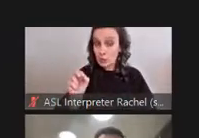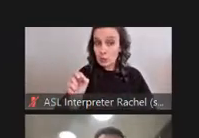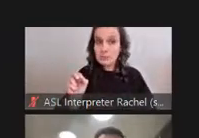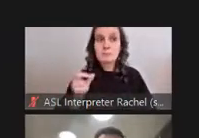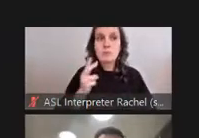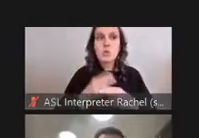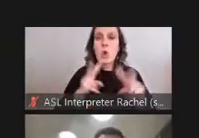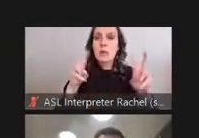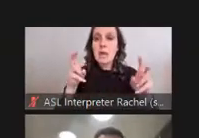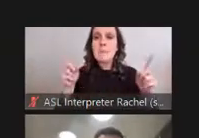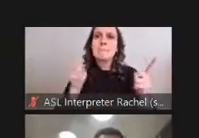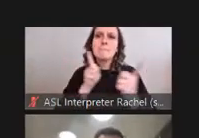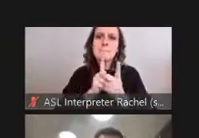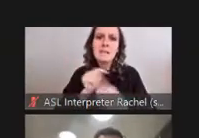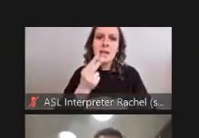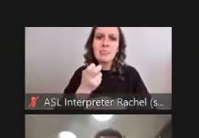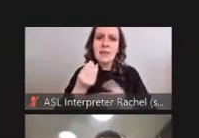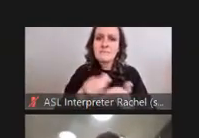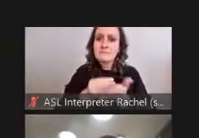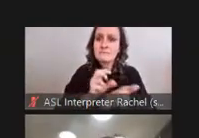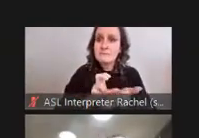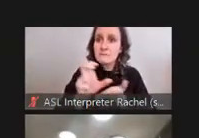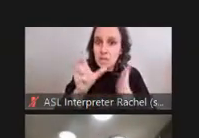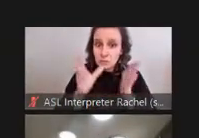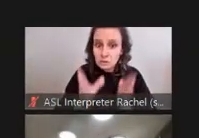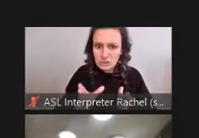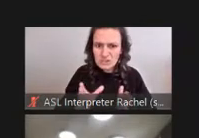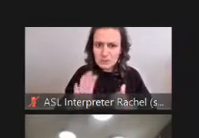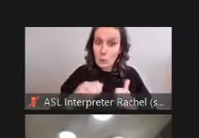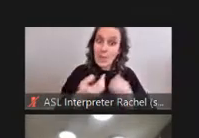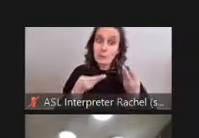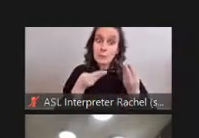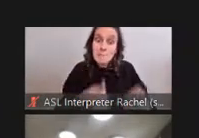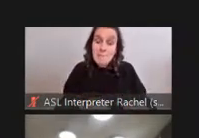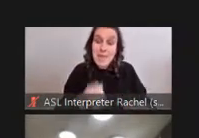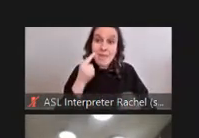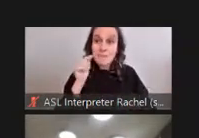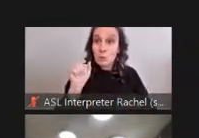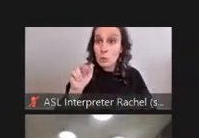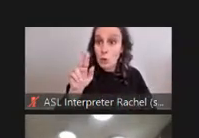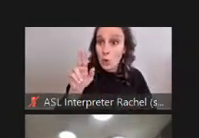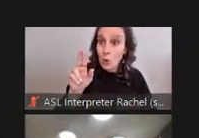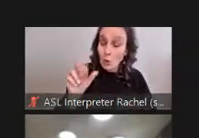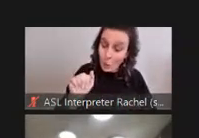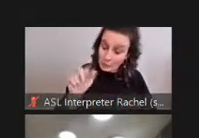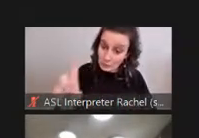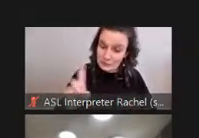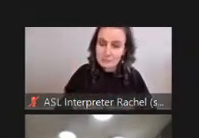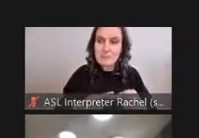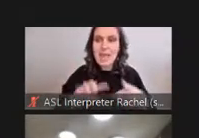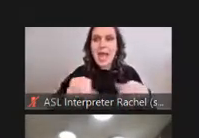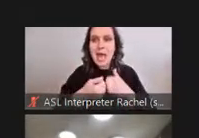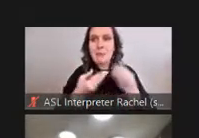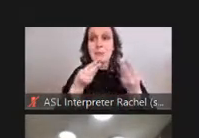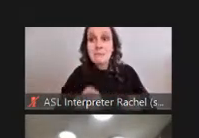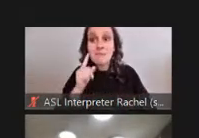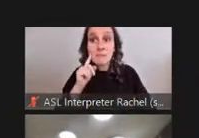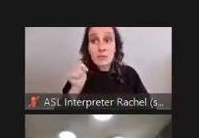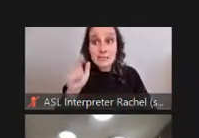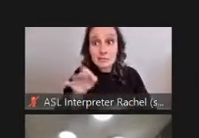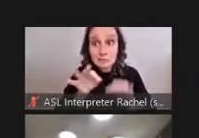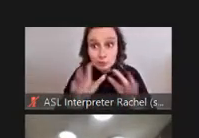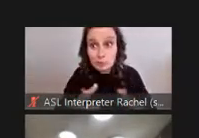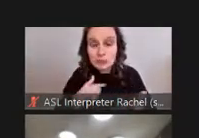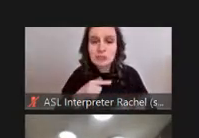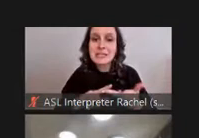the Funders. Everybody always asks, how do we pay for audio description? How do we pay for ASL interpretation? How do we pay for